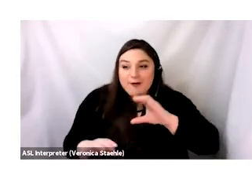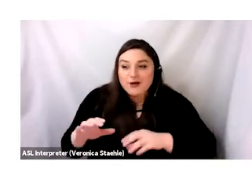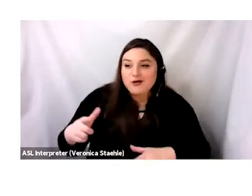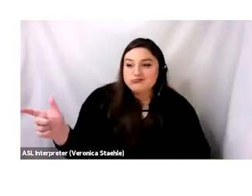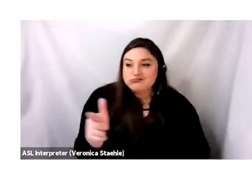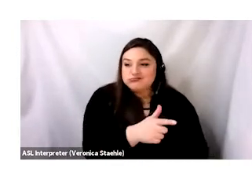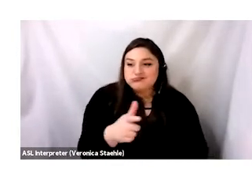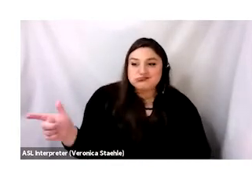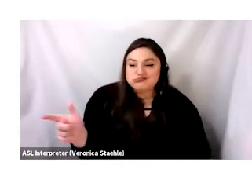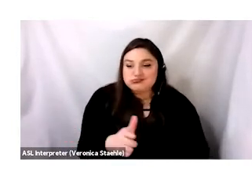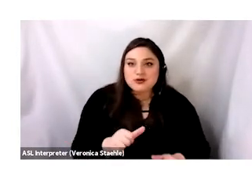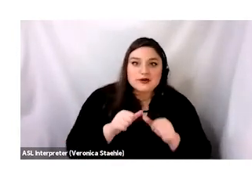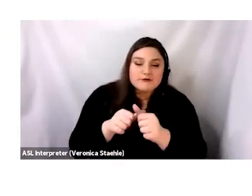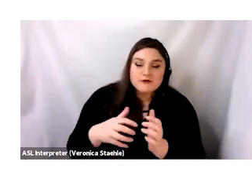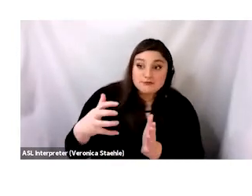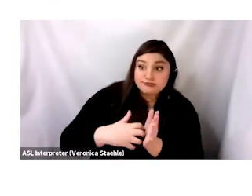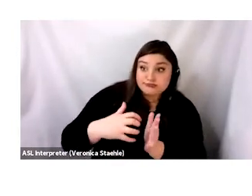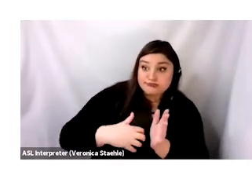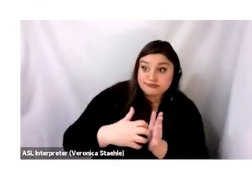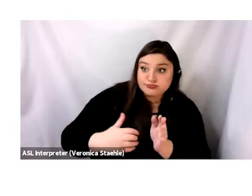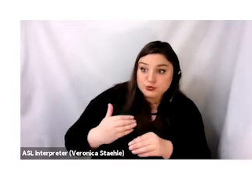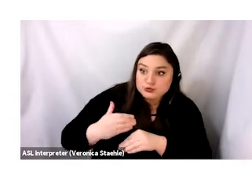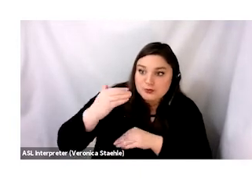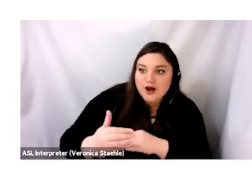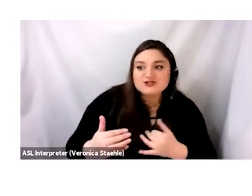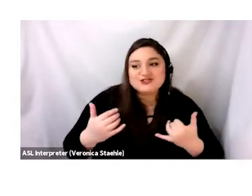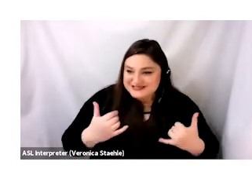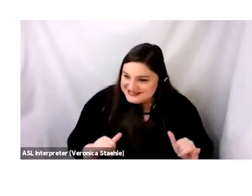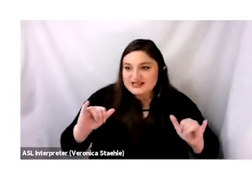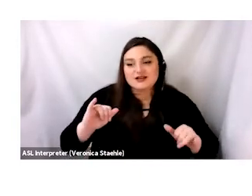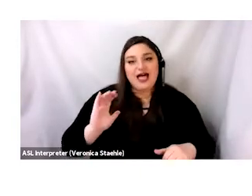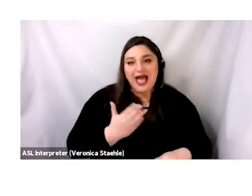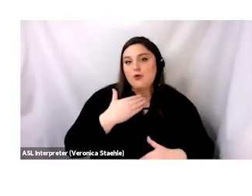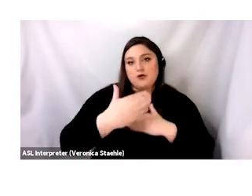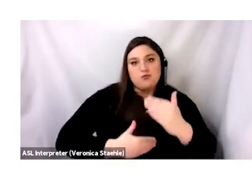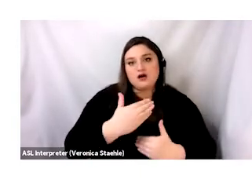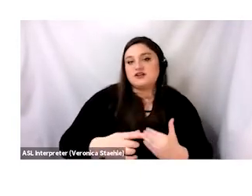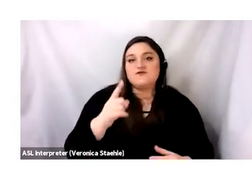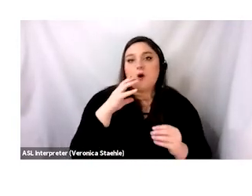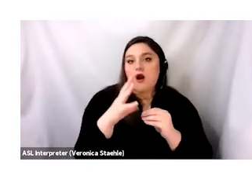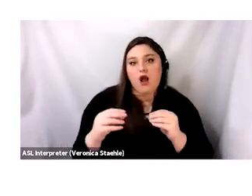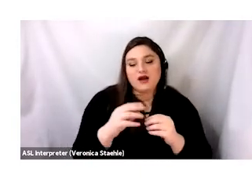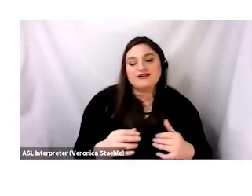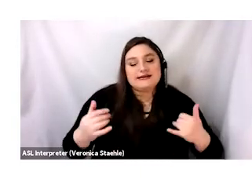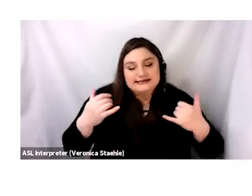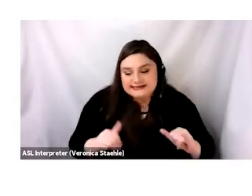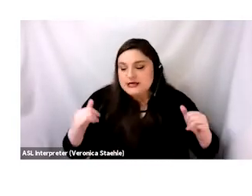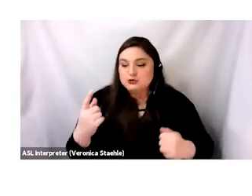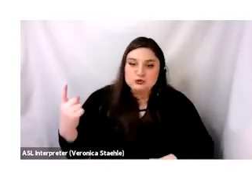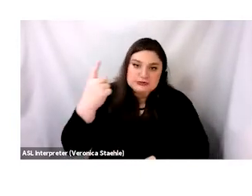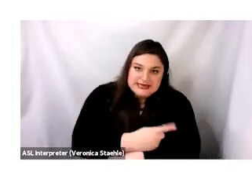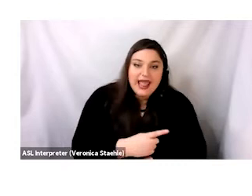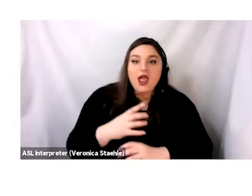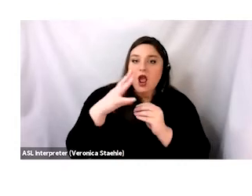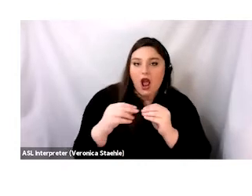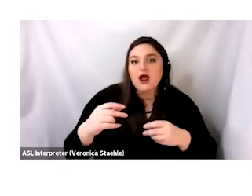excessive tillage are still part of the way that cotton is produced. And so it's still produced really unsustainably. And there's very few parts of the